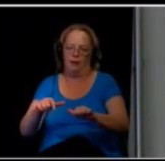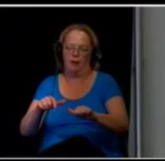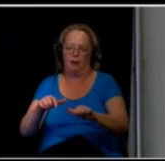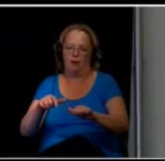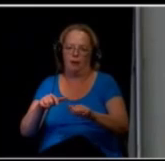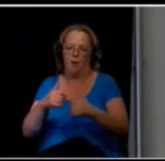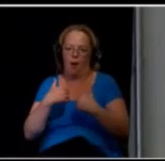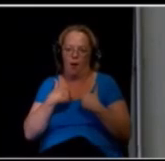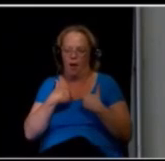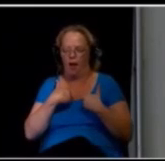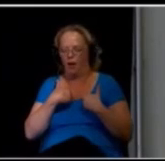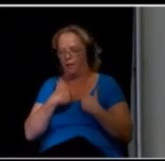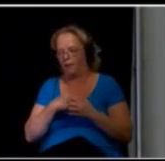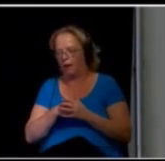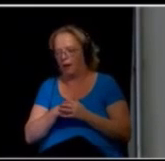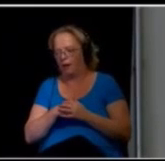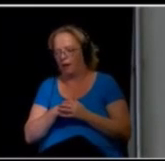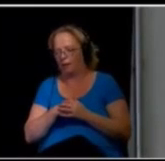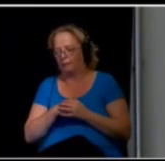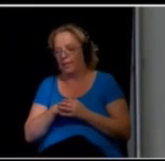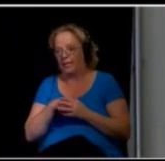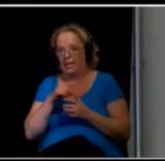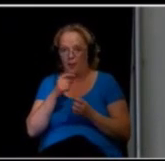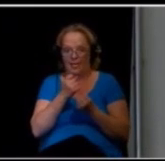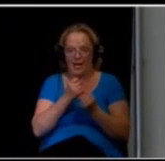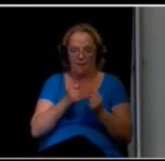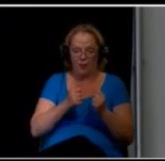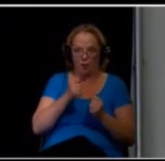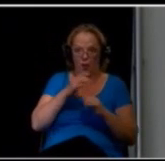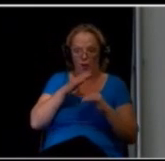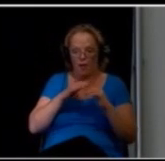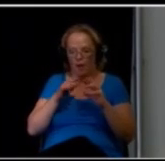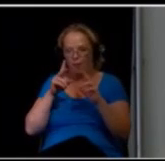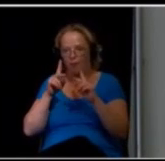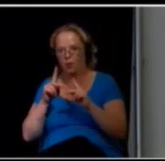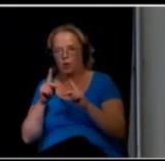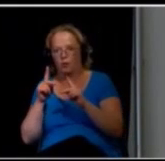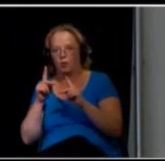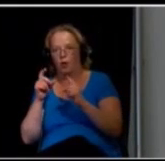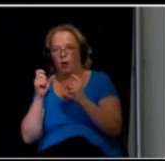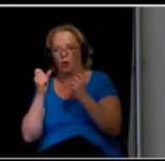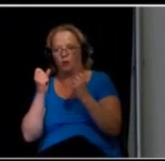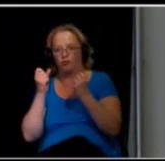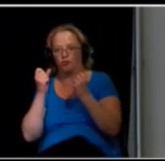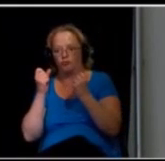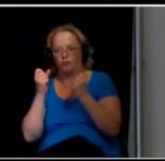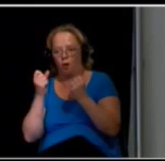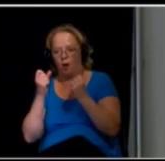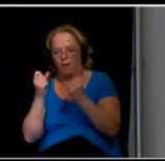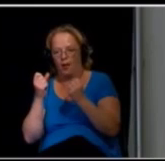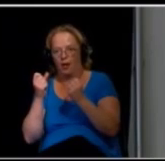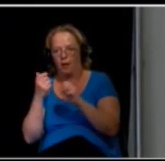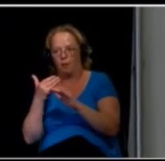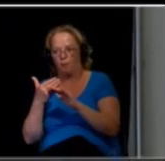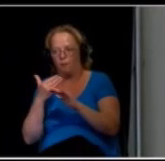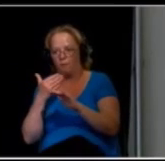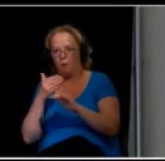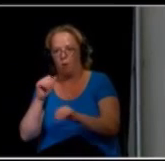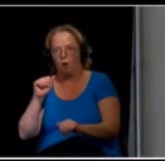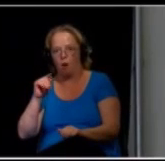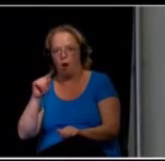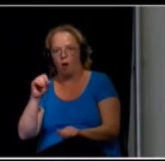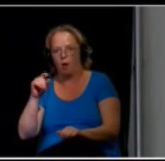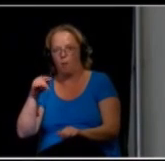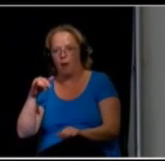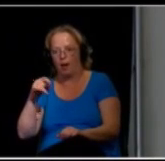much safer does it need to be than a person driving before the autopilot can take